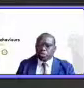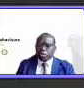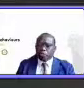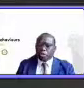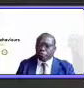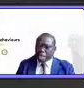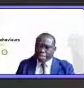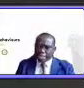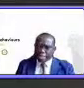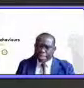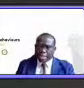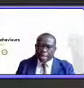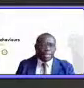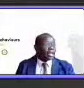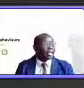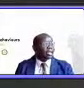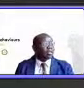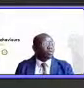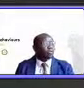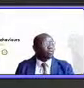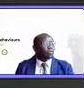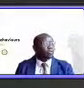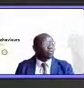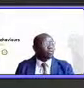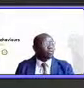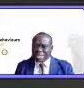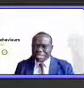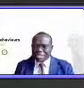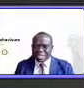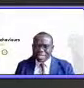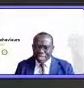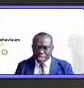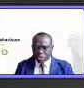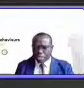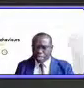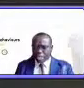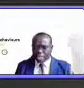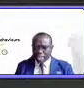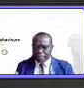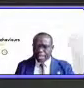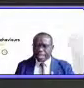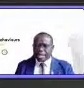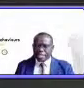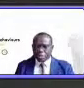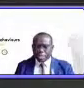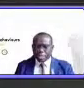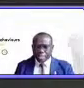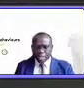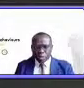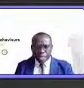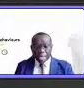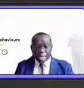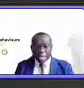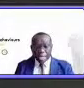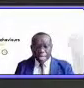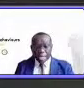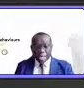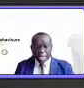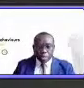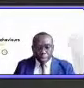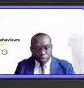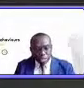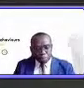amounts of budgets. And for instance, we had a very interesting discussion in Kenya 2 years ago that actually